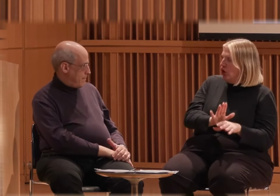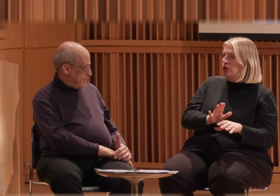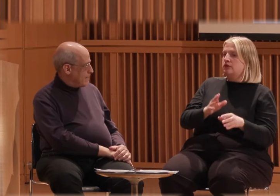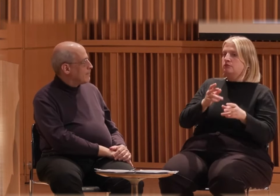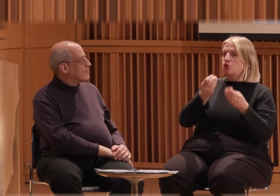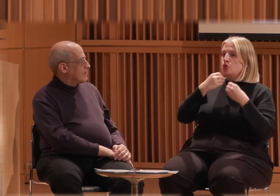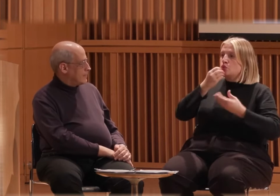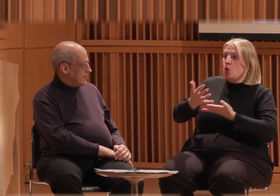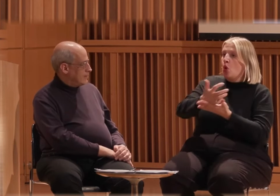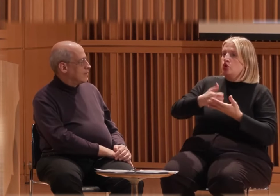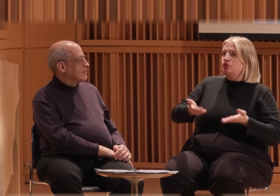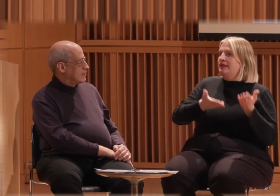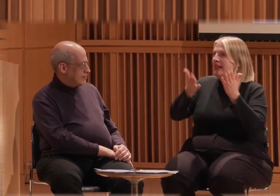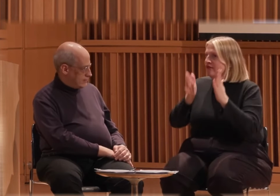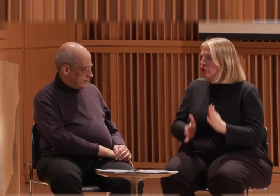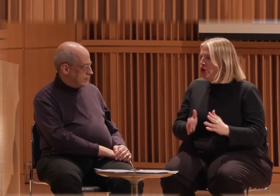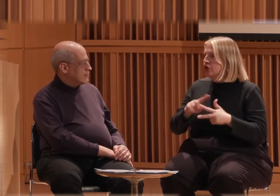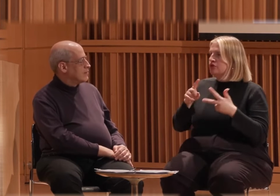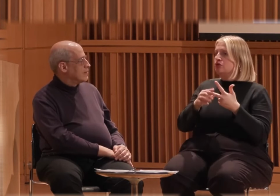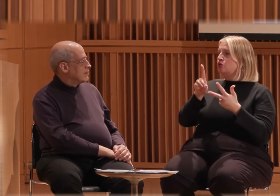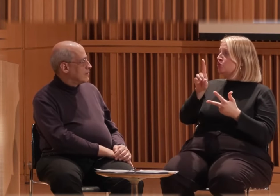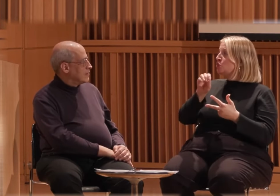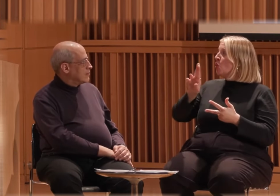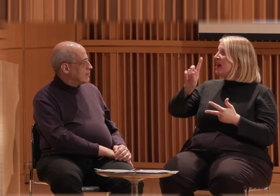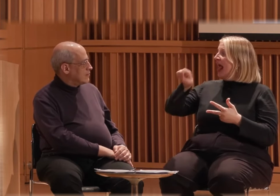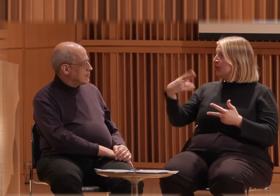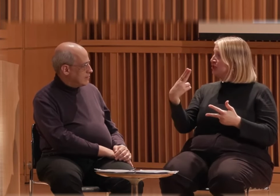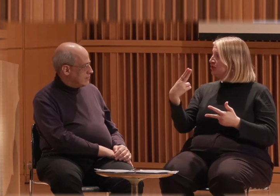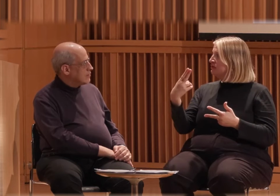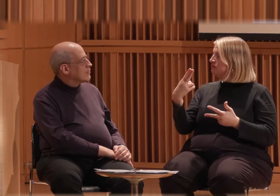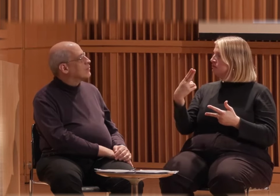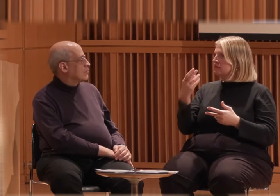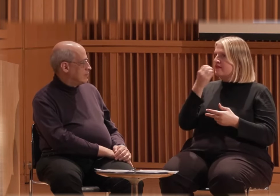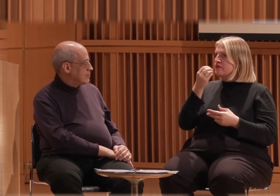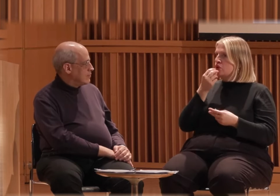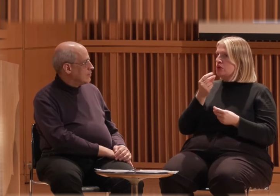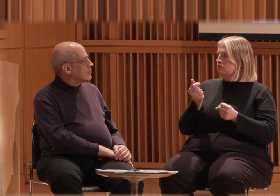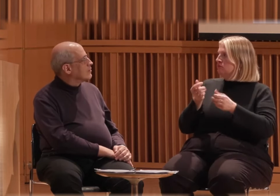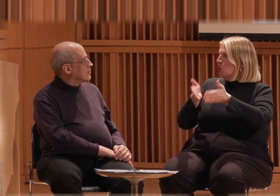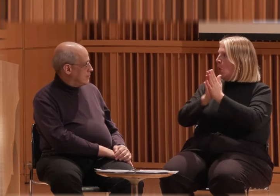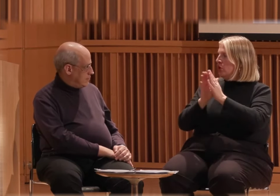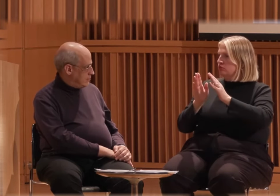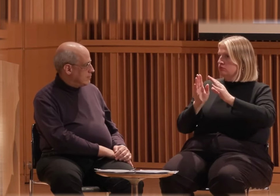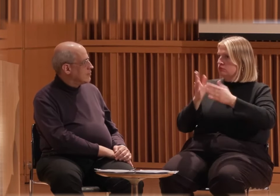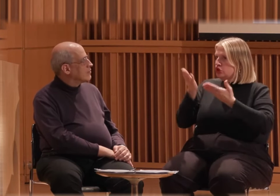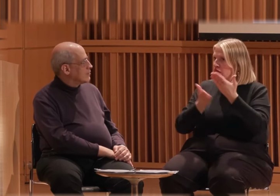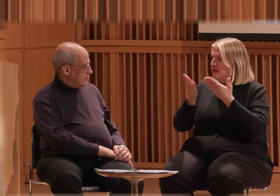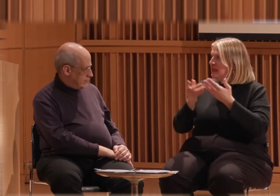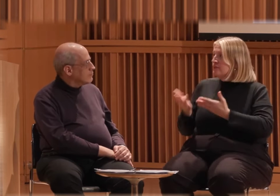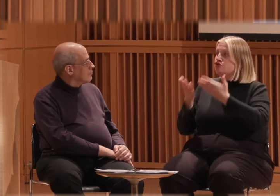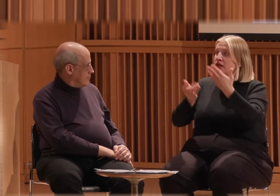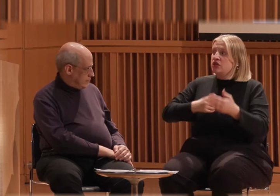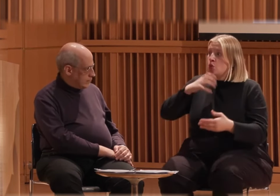groceries through DoorDash type or Instacart type services to elderly